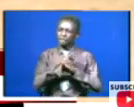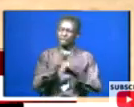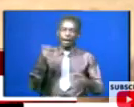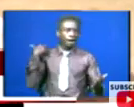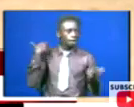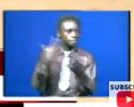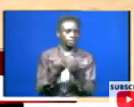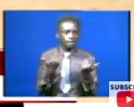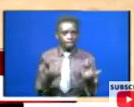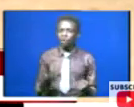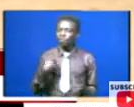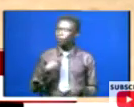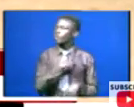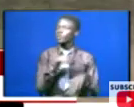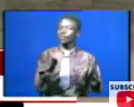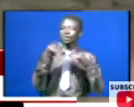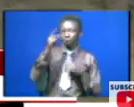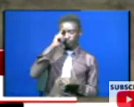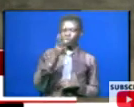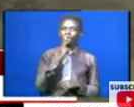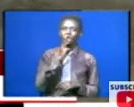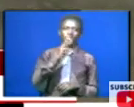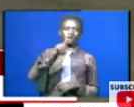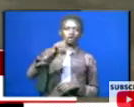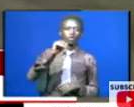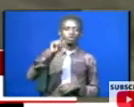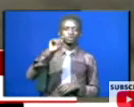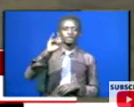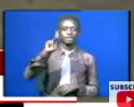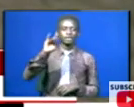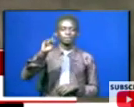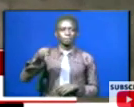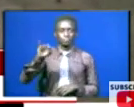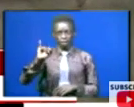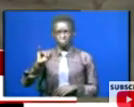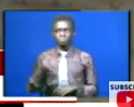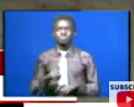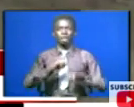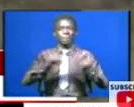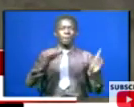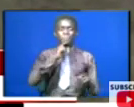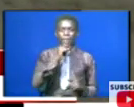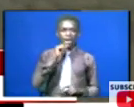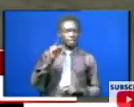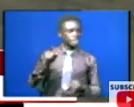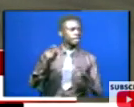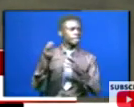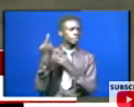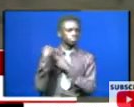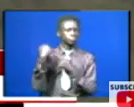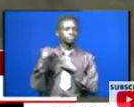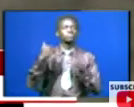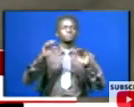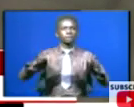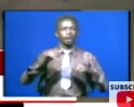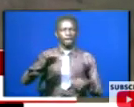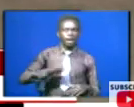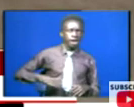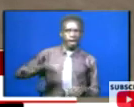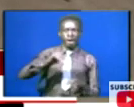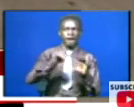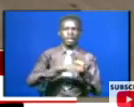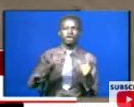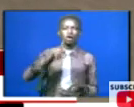bado tunakaa tu tunangoja maji ya Lotikipi. Na Sinyono is one of the agricultural areas in the Lotikipi Plains.